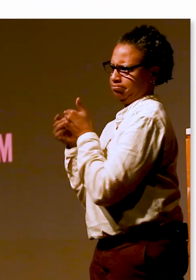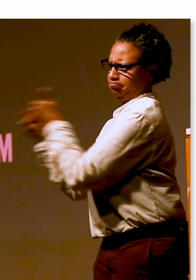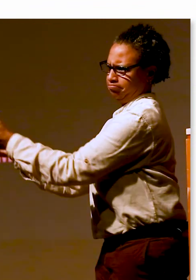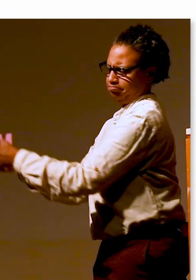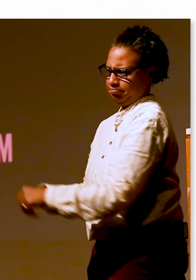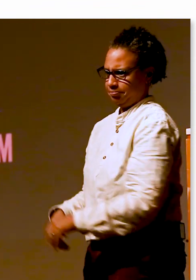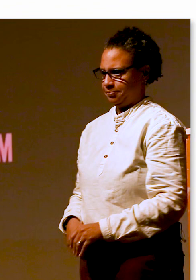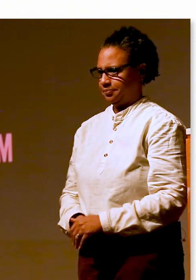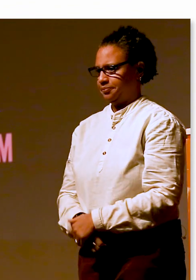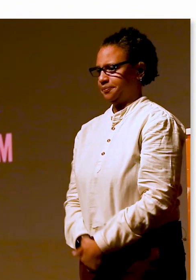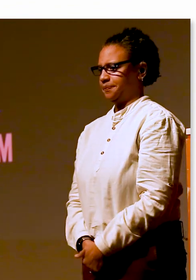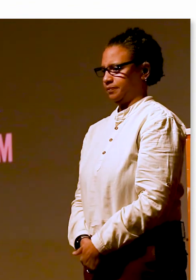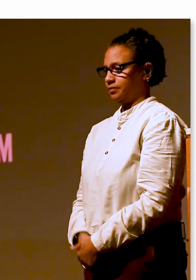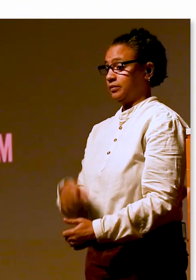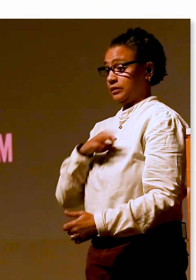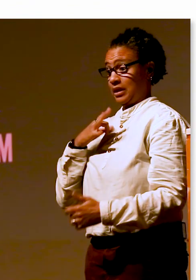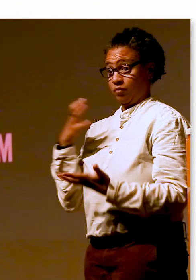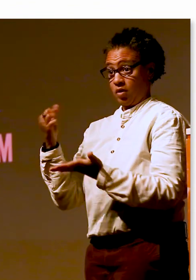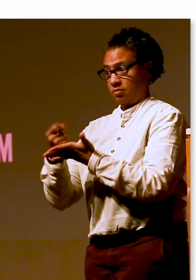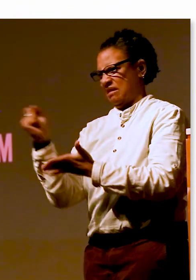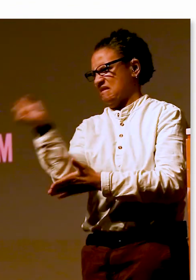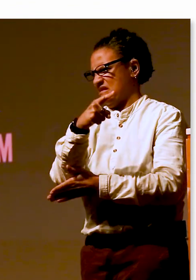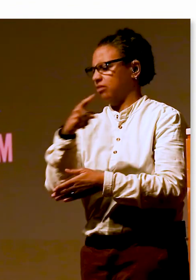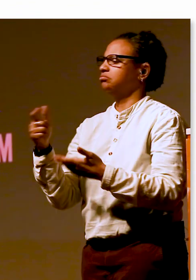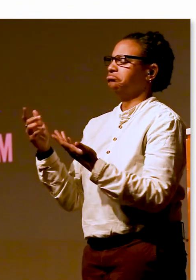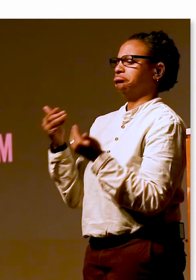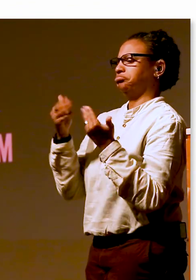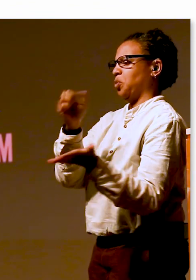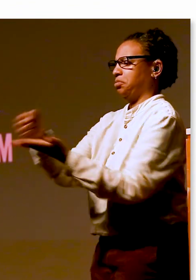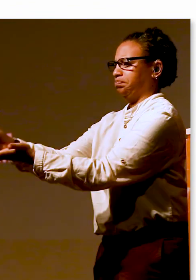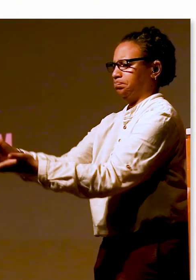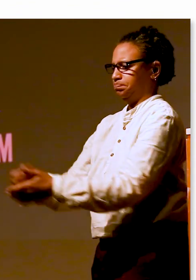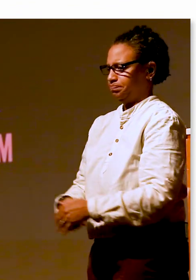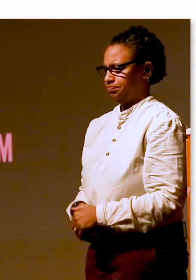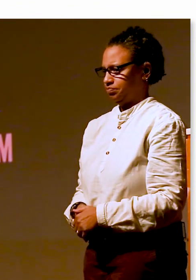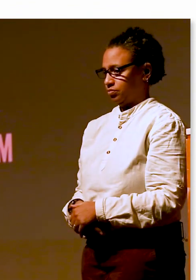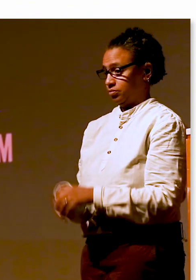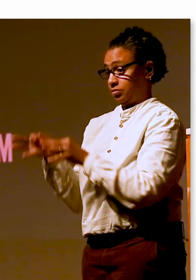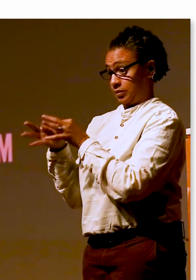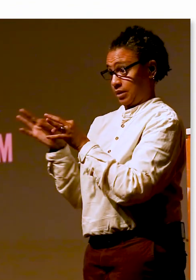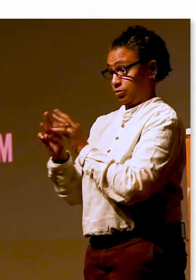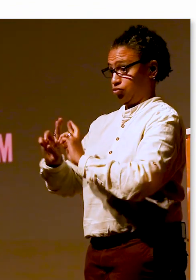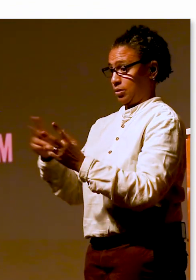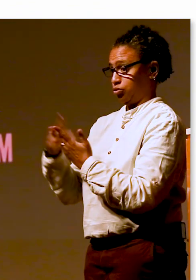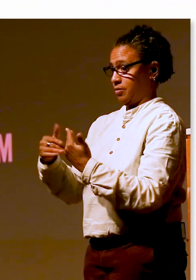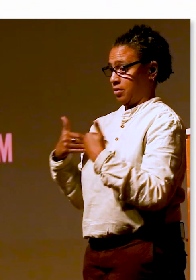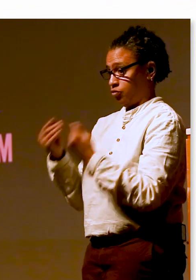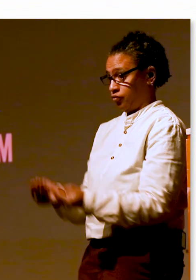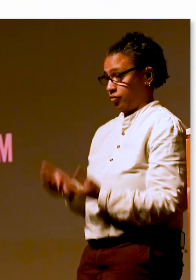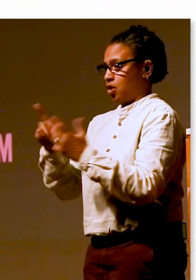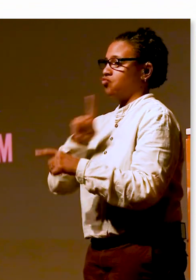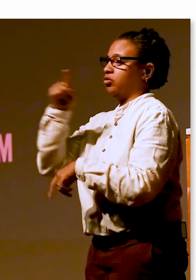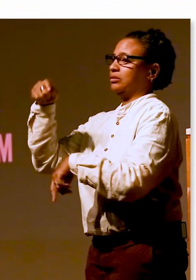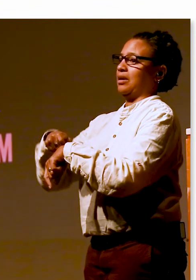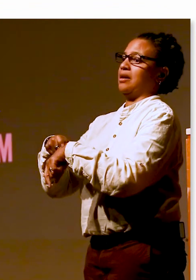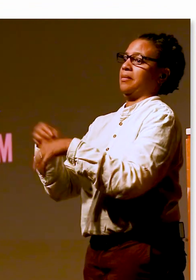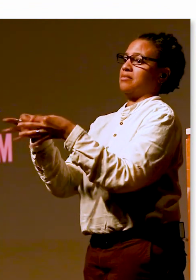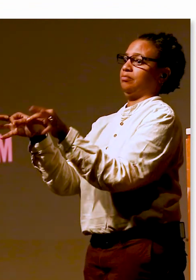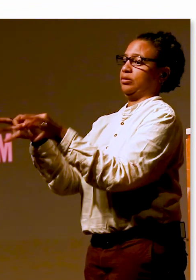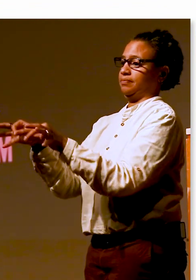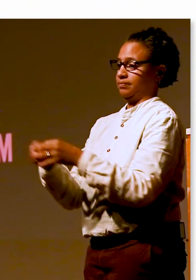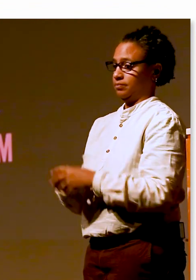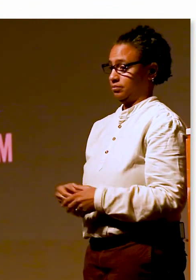stage. Tonight we are using an automated captioning program to provide real-time captioning. These captions can